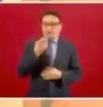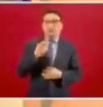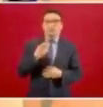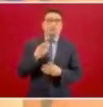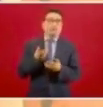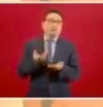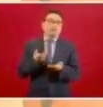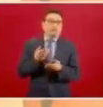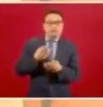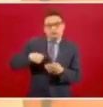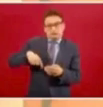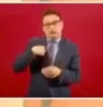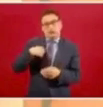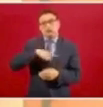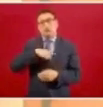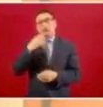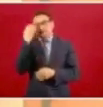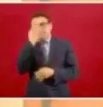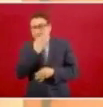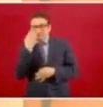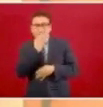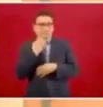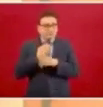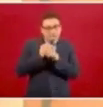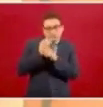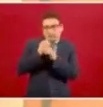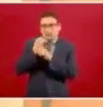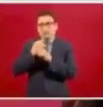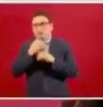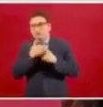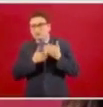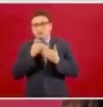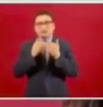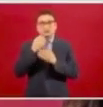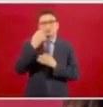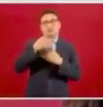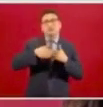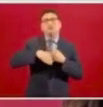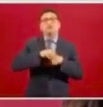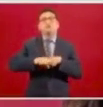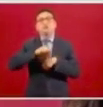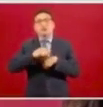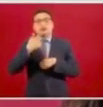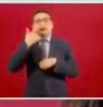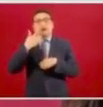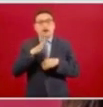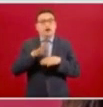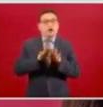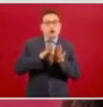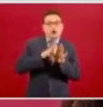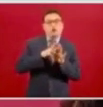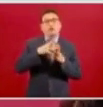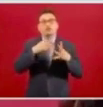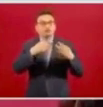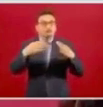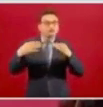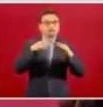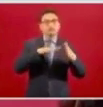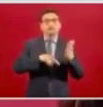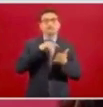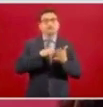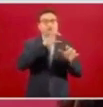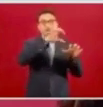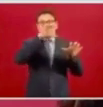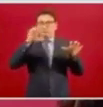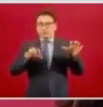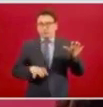just one fatality can influence greatly the variation within this rate. So we will have